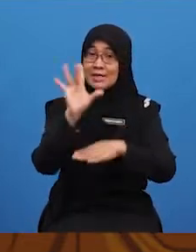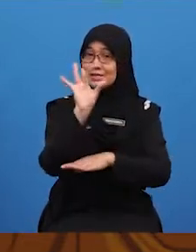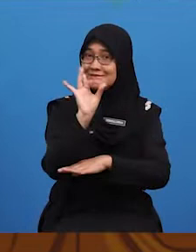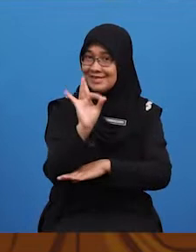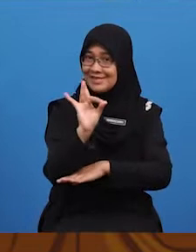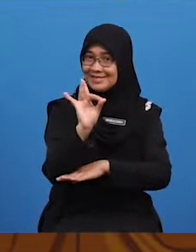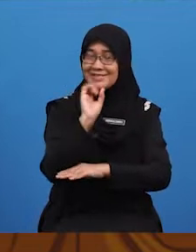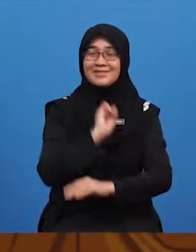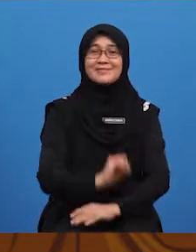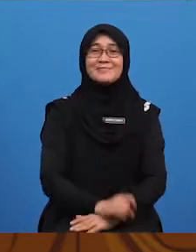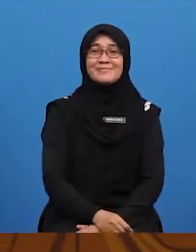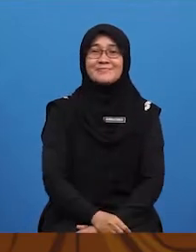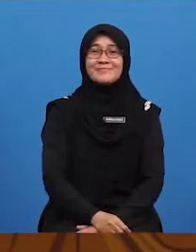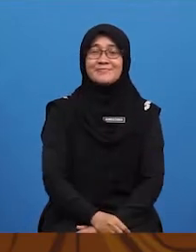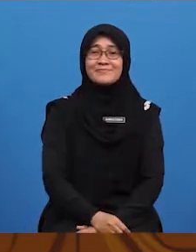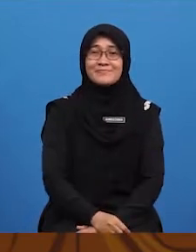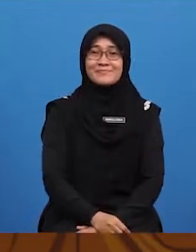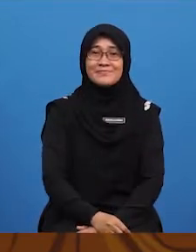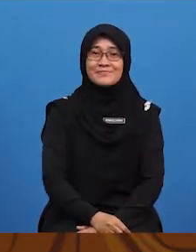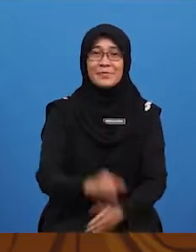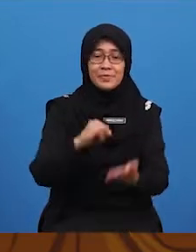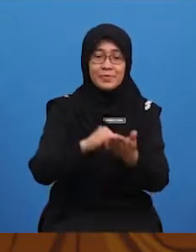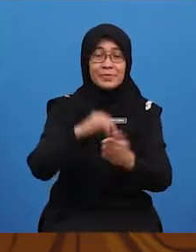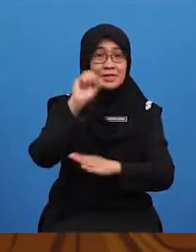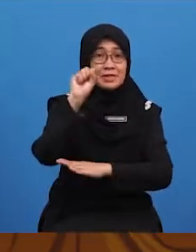Splendid, YOLO, splendid. It's